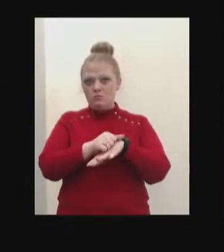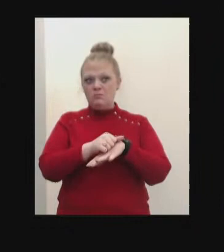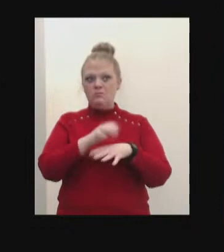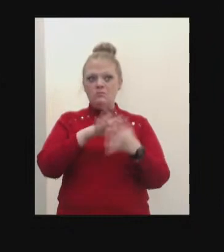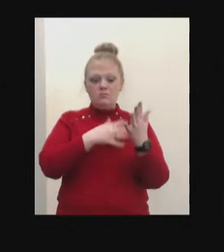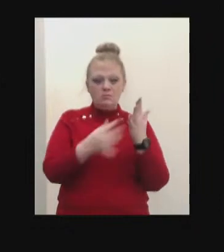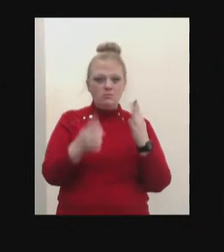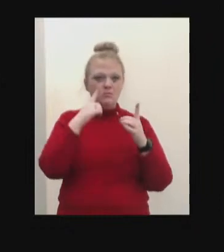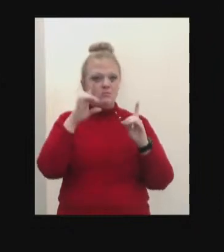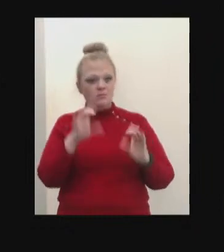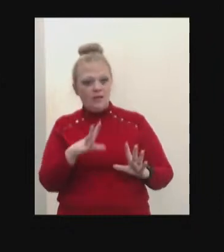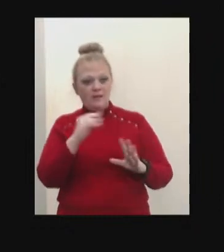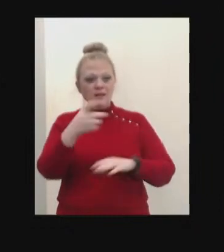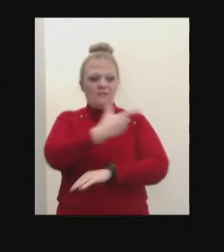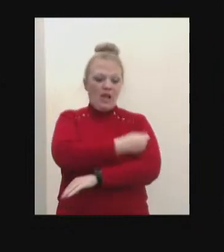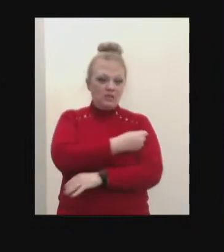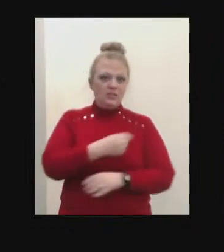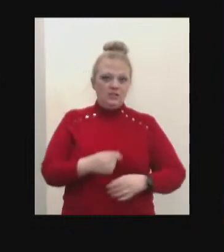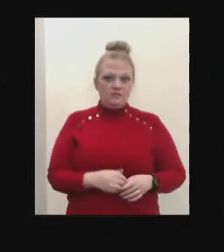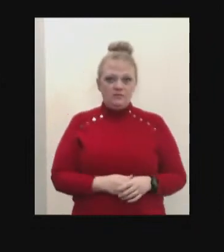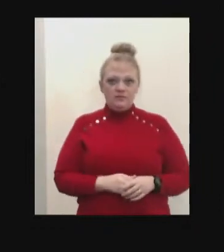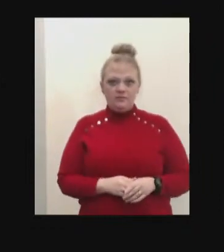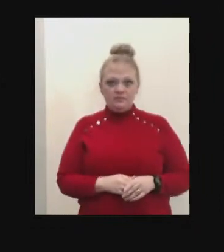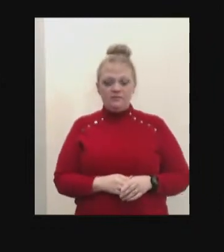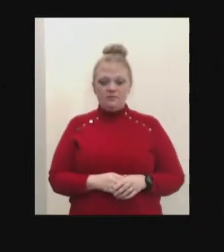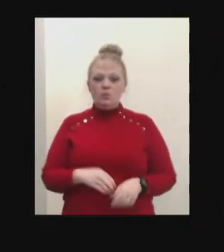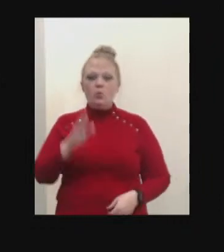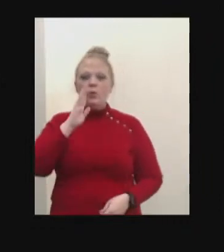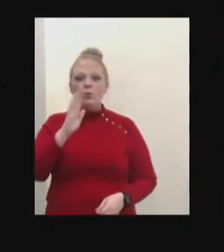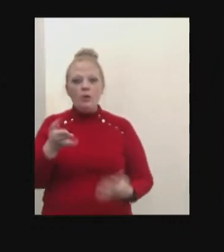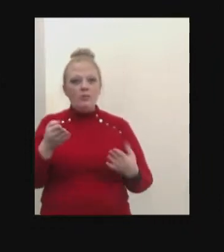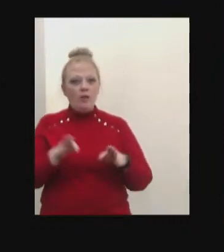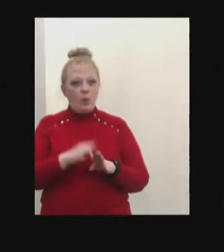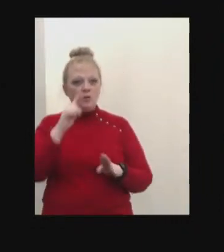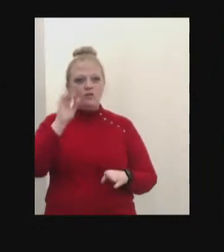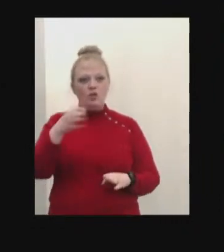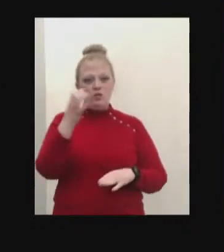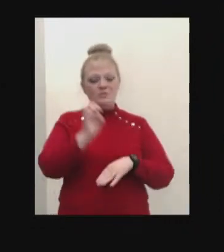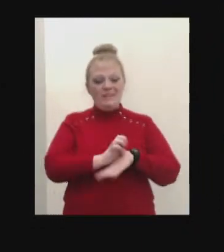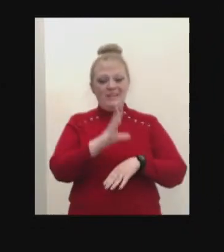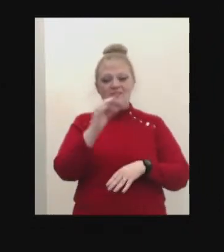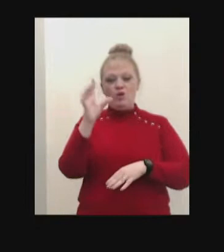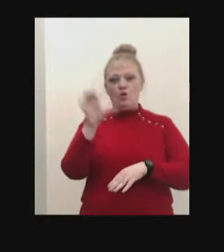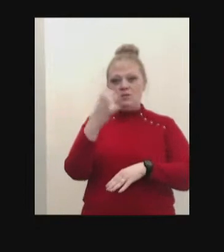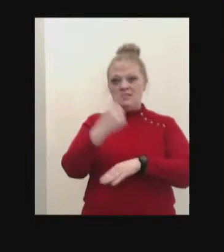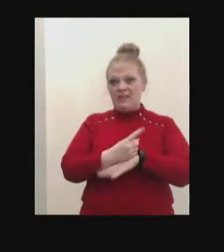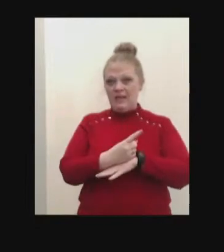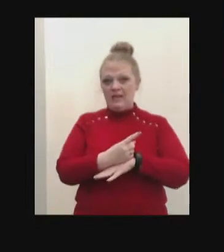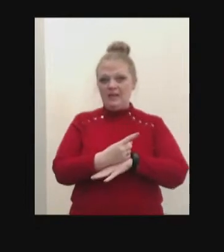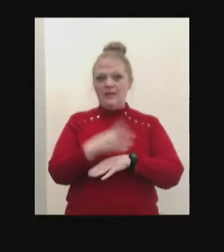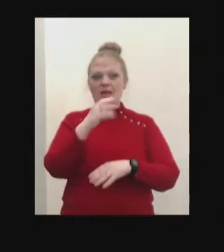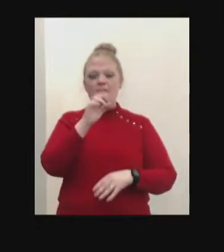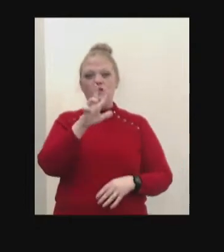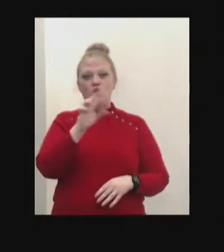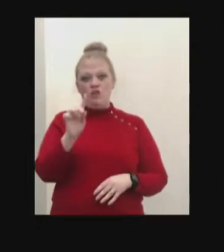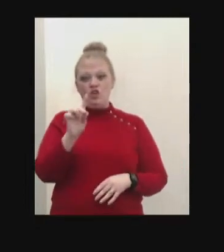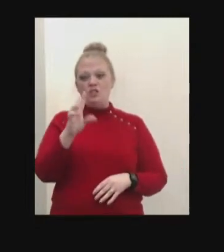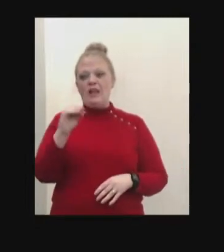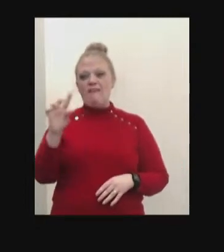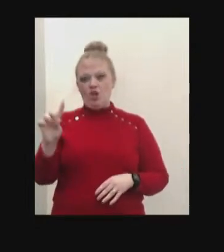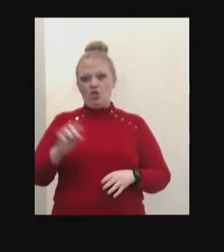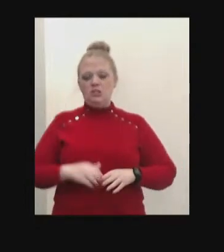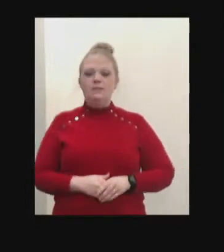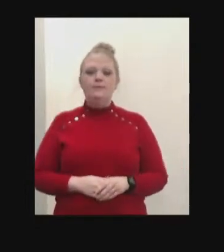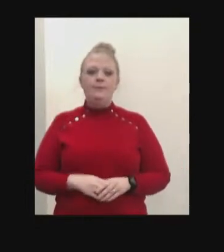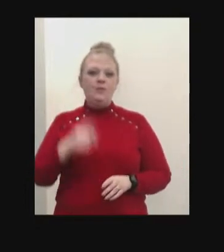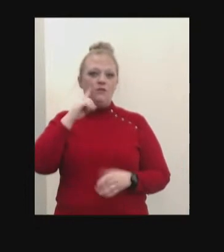to schedule a vaccine. We will be closed, of course, for Christmas Eve and Christmas Day, as well as the 31st and the 1st for the New